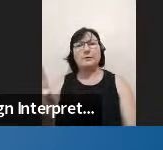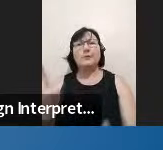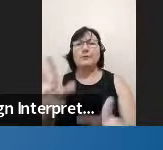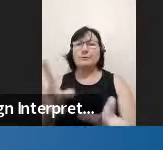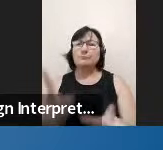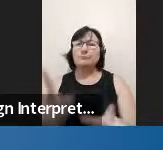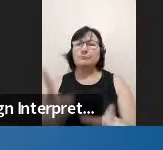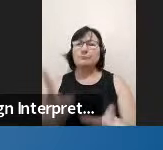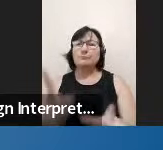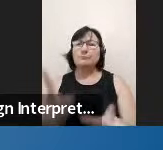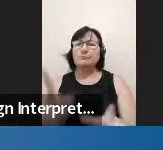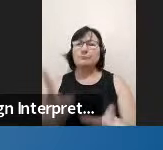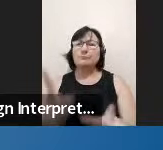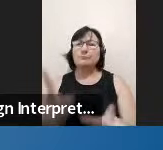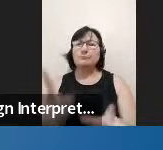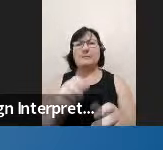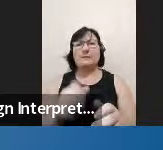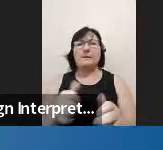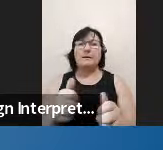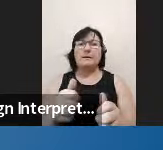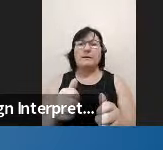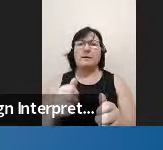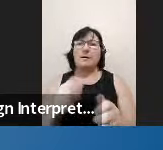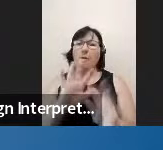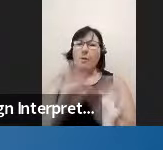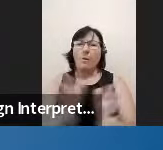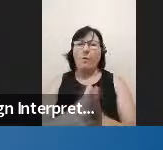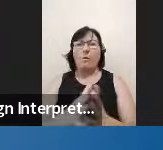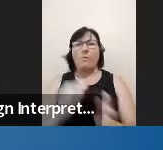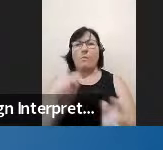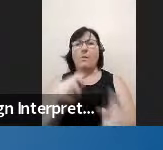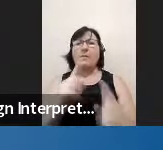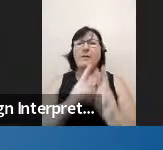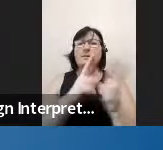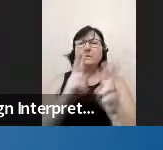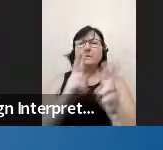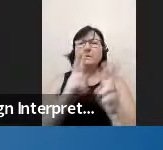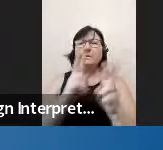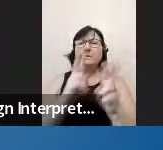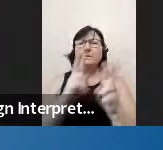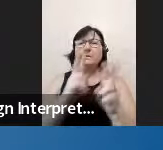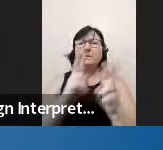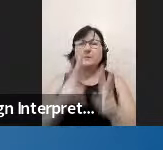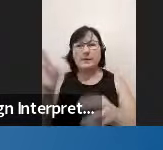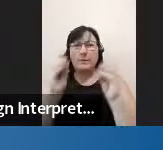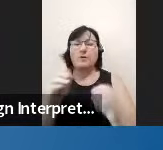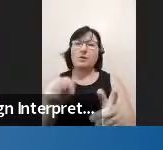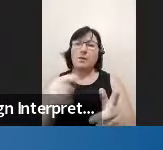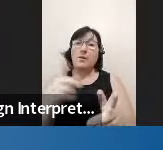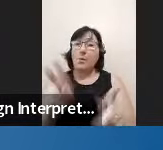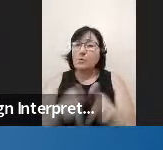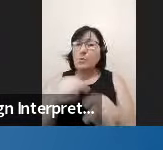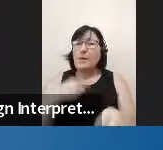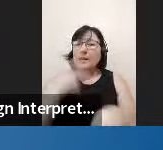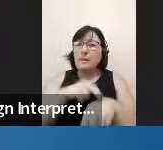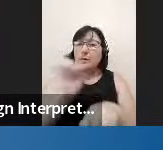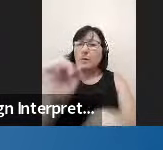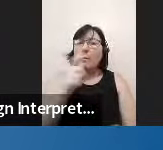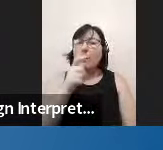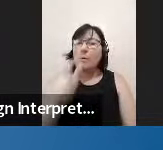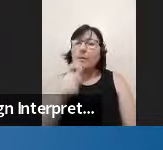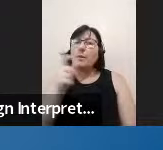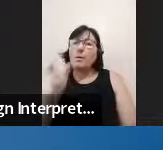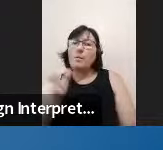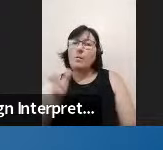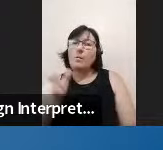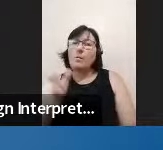SARS usually sends out for your inputs, because we take your input seriously and we consider them as we construct and as we